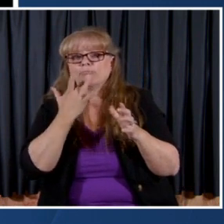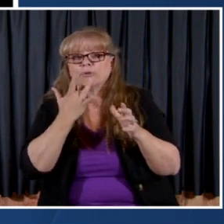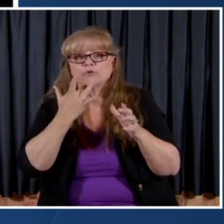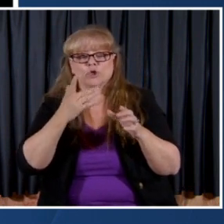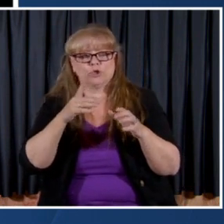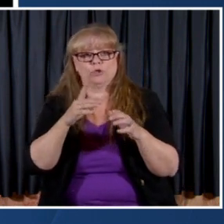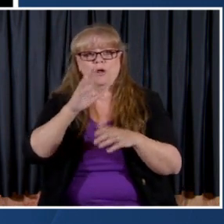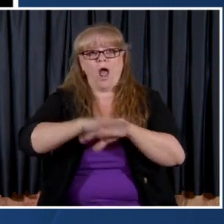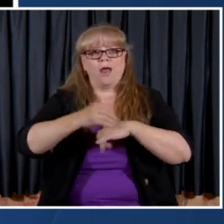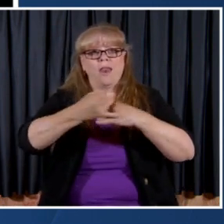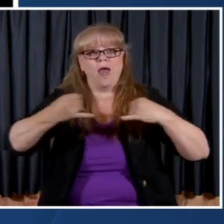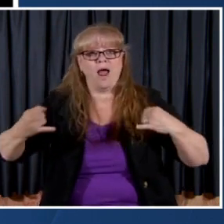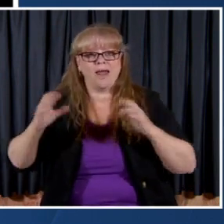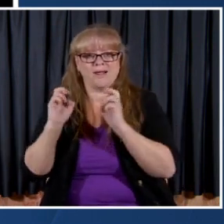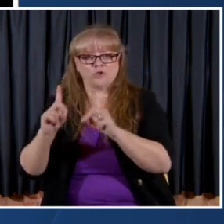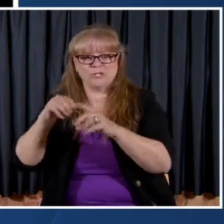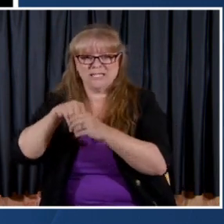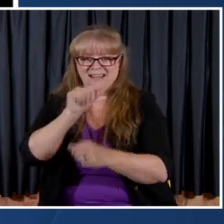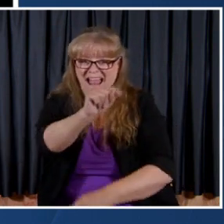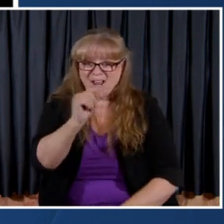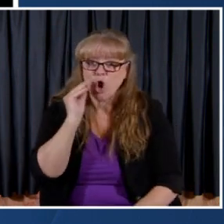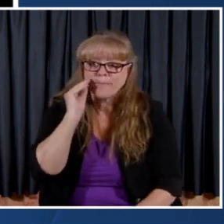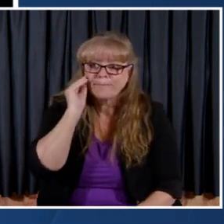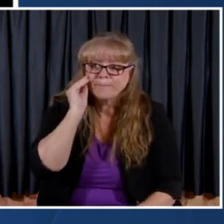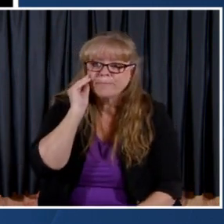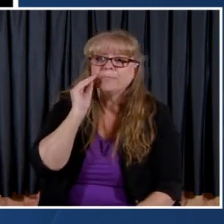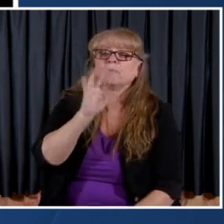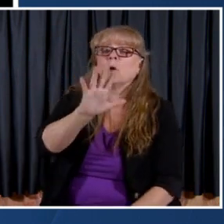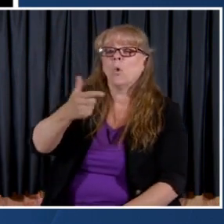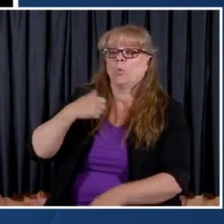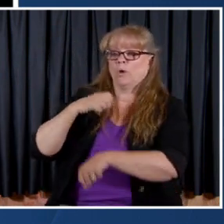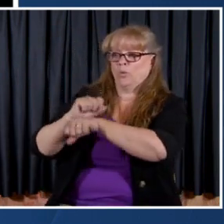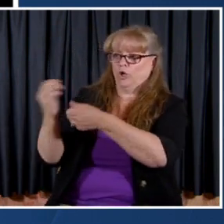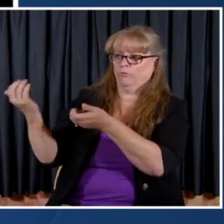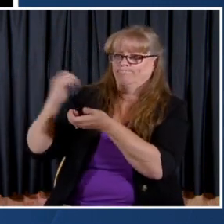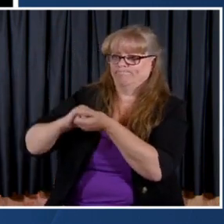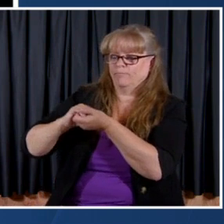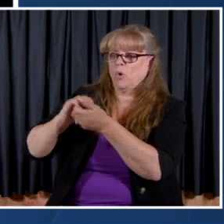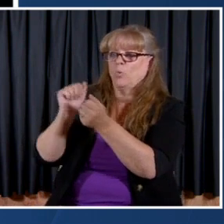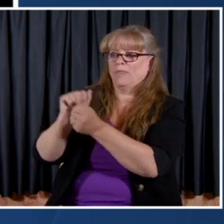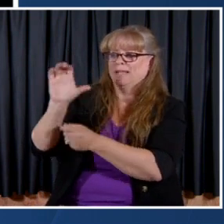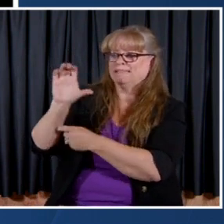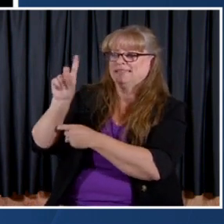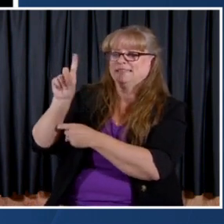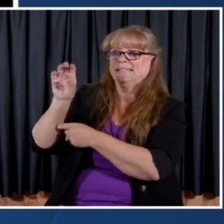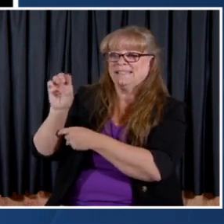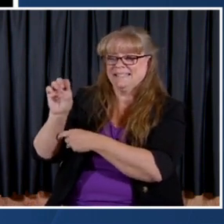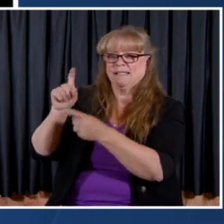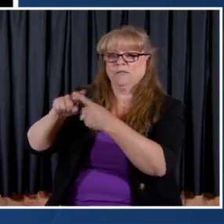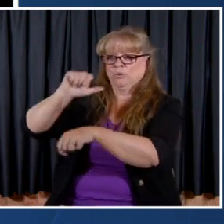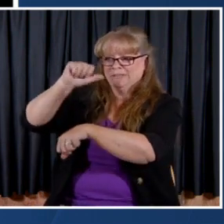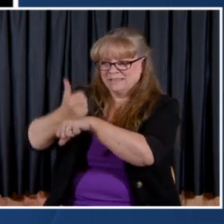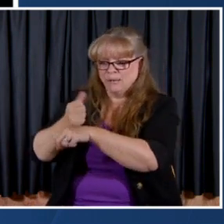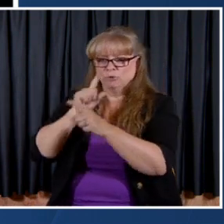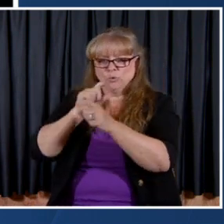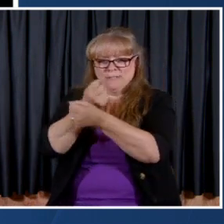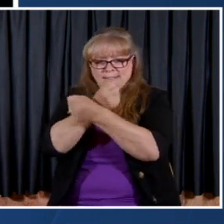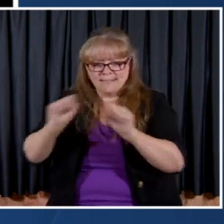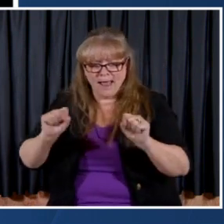in-classroom discussion, meaning how they can work to reconfigure their schedules to minimize contacts during passing